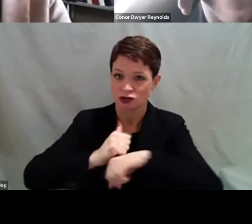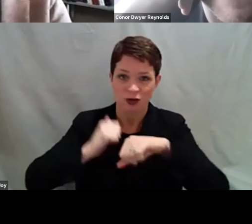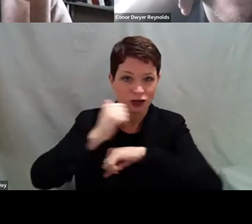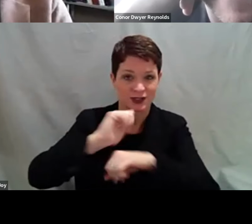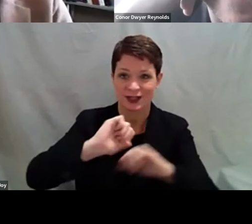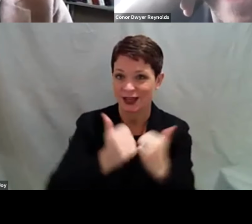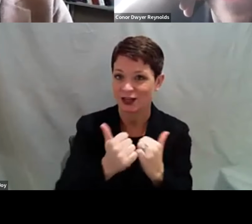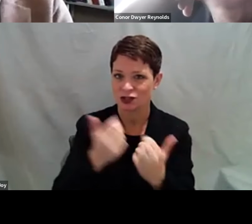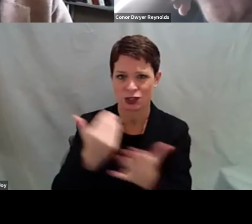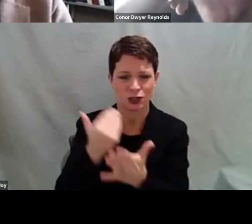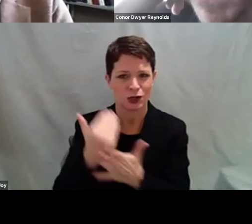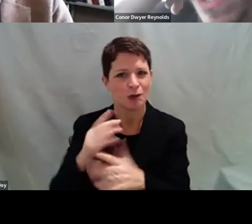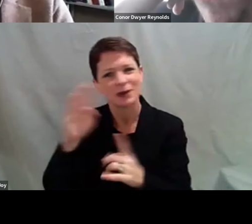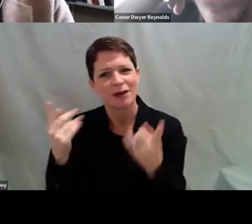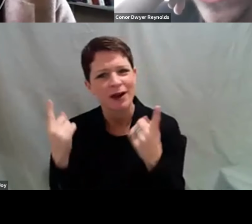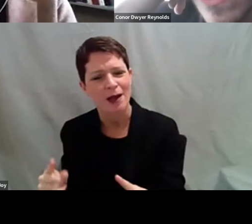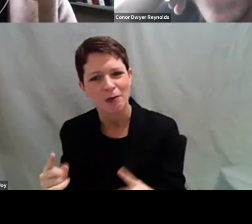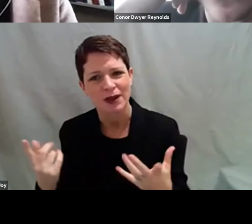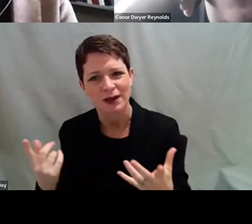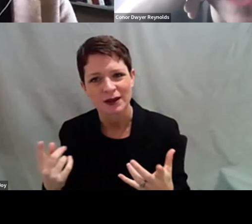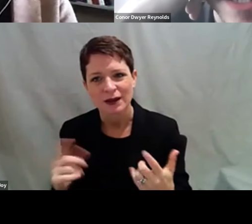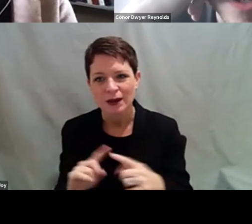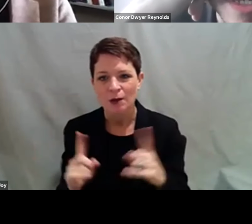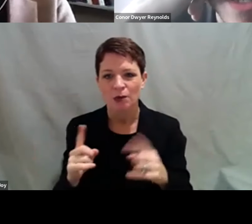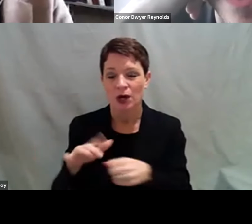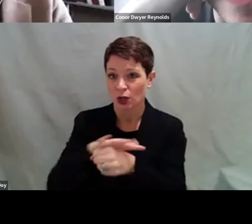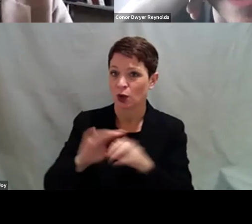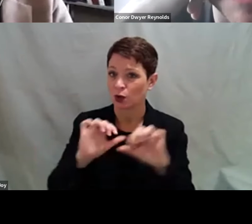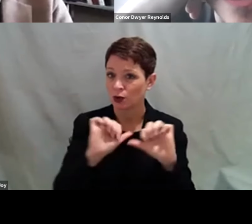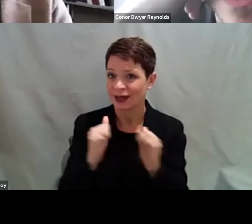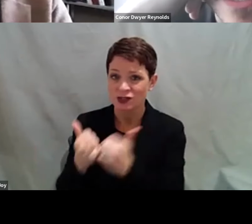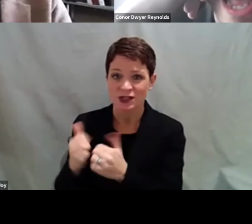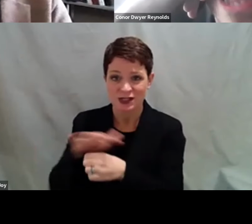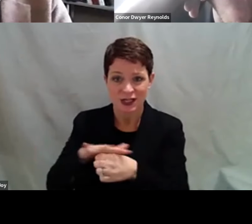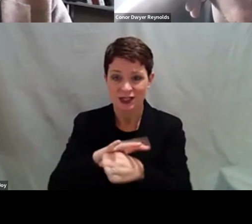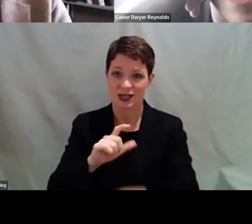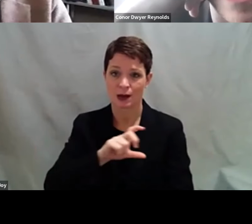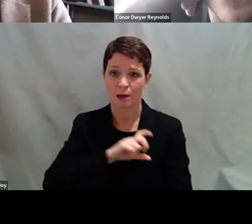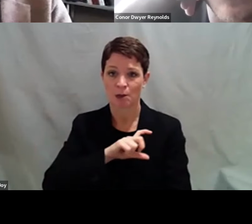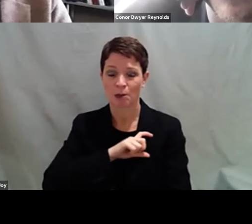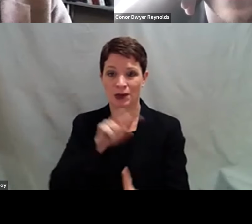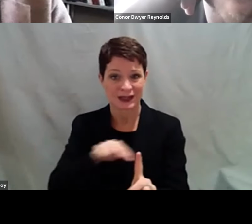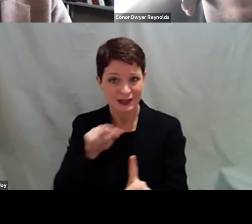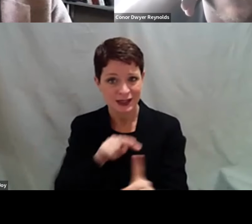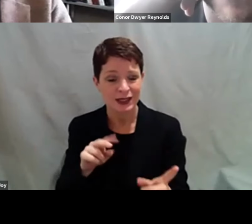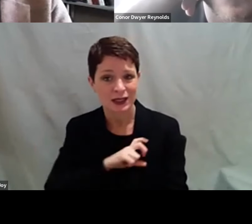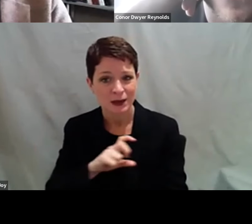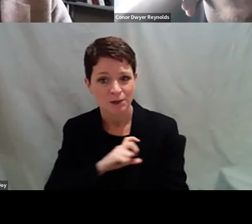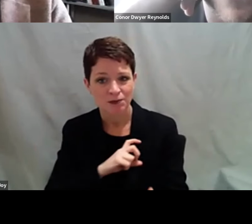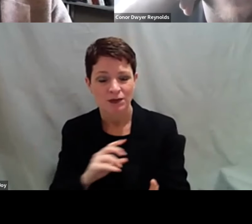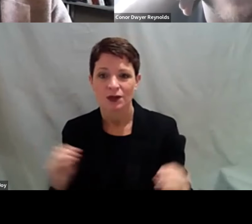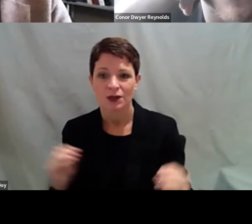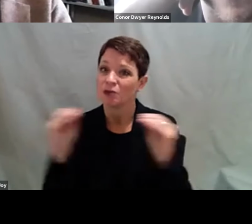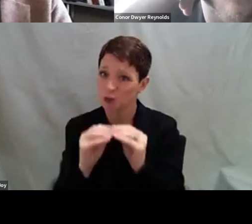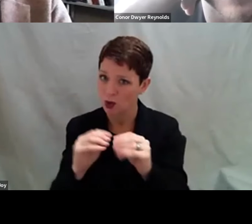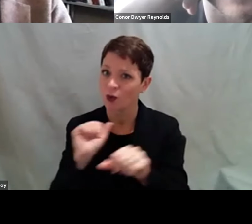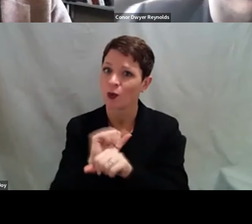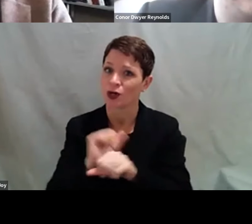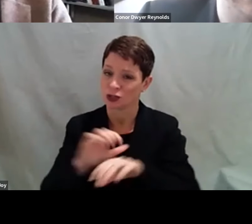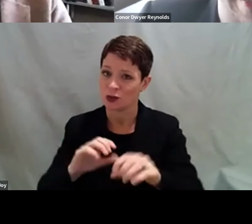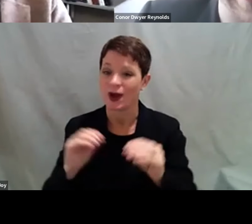really don't. But when we're talking about local agencies on things like policing, I have way more hope, way more